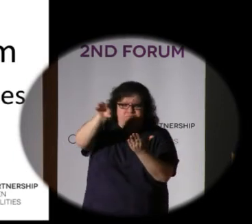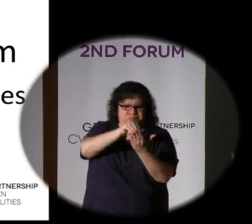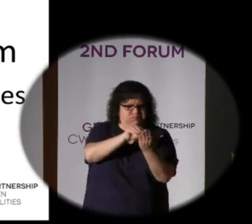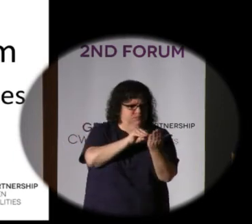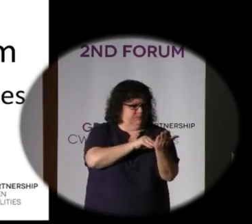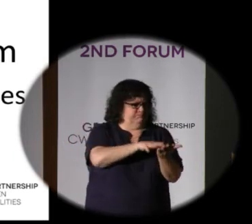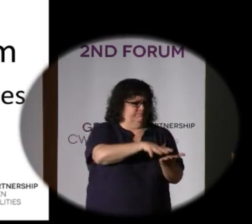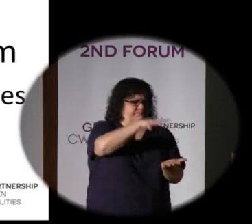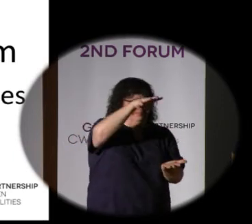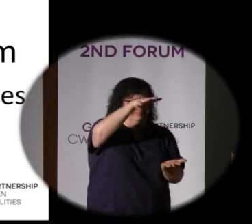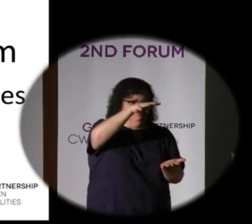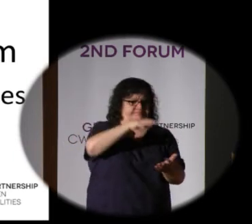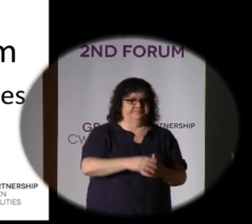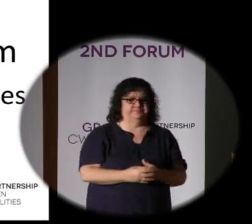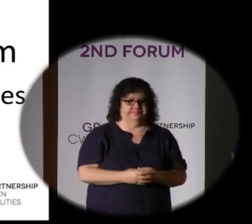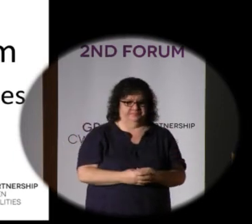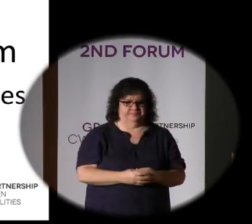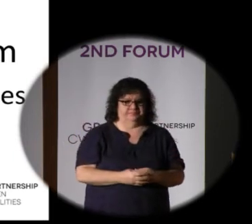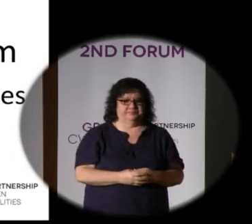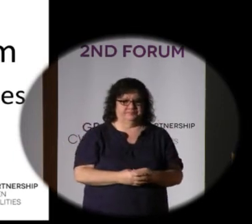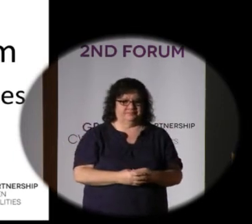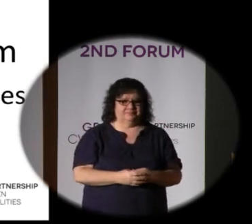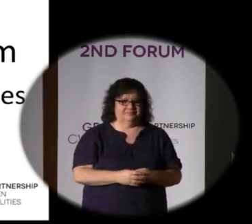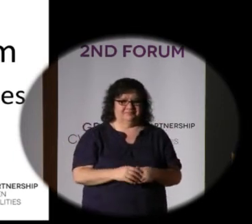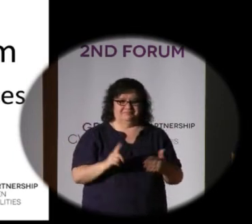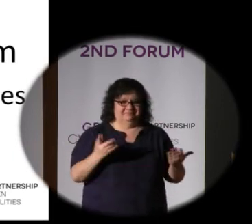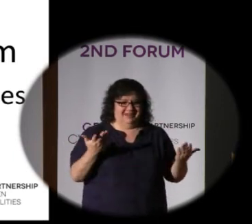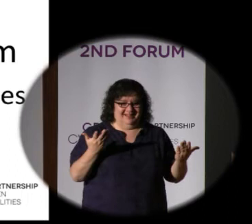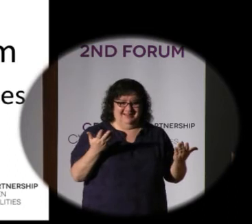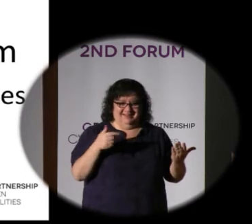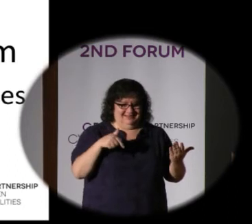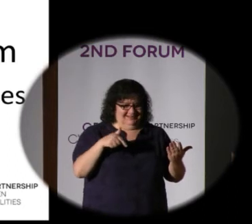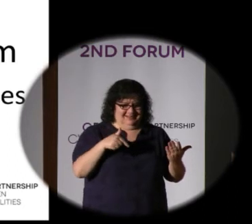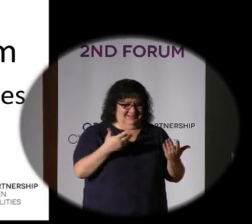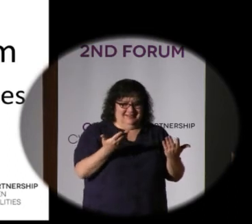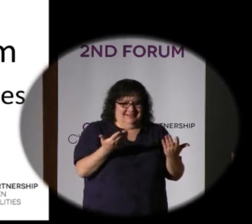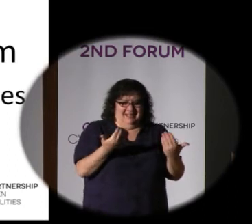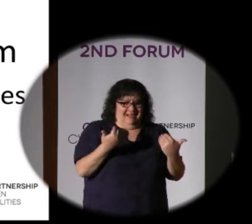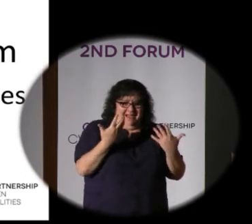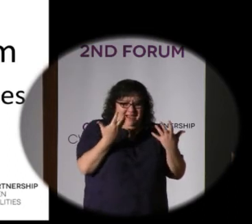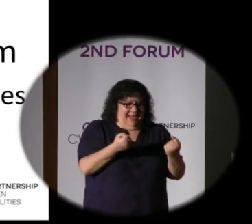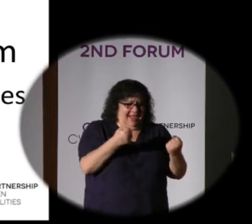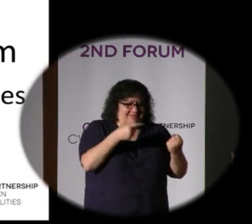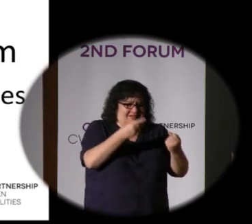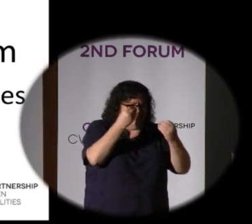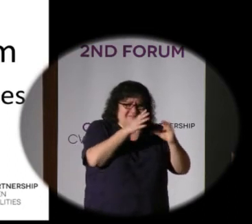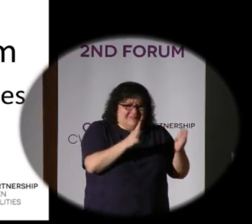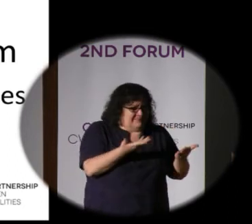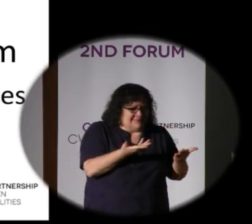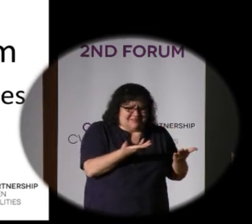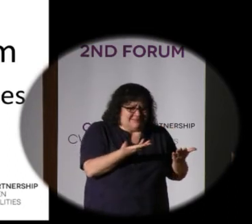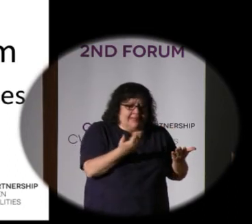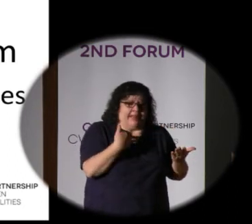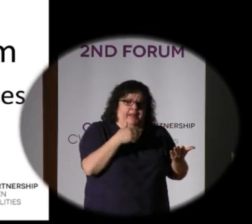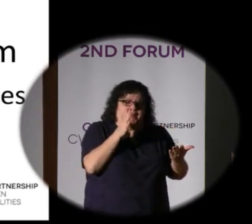enough material, we decided it's not worth to develop that platform. Next.